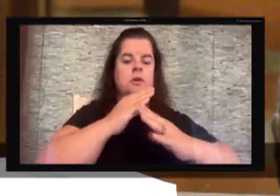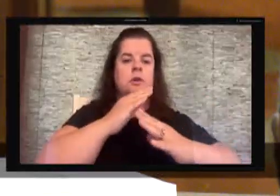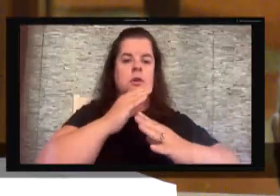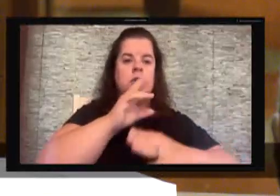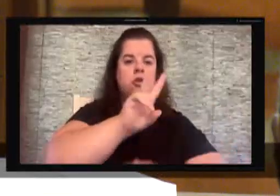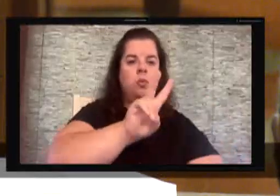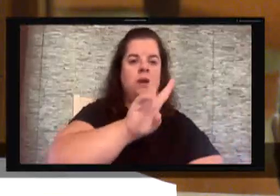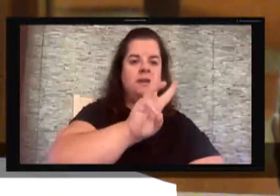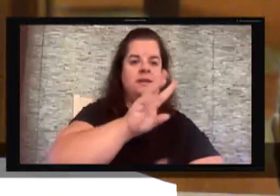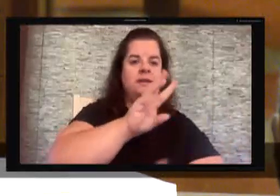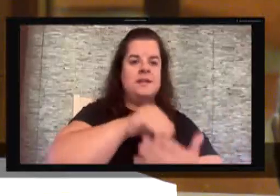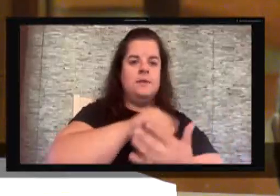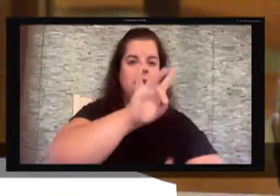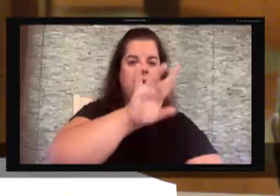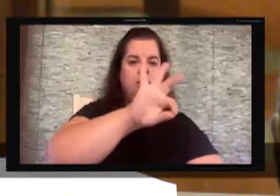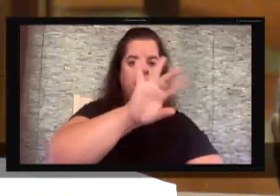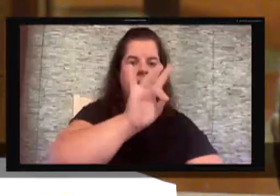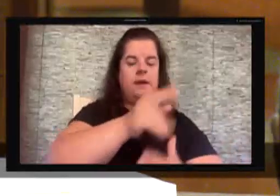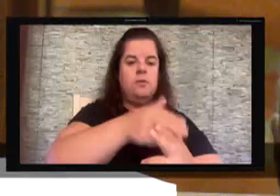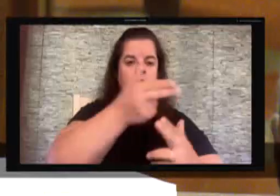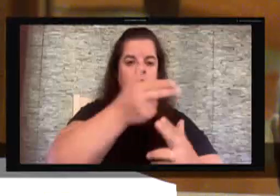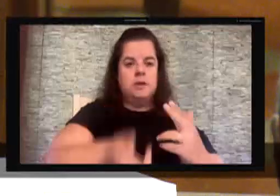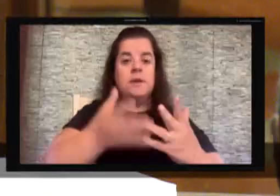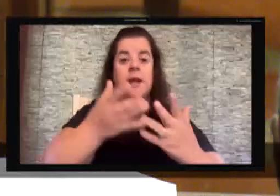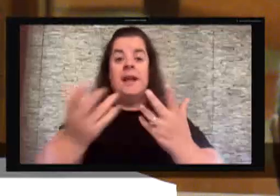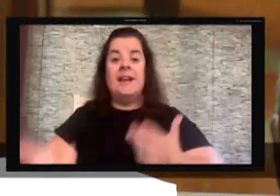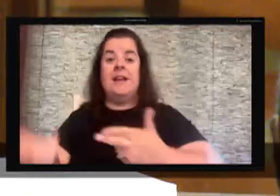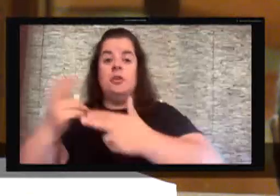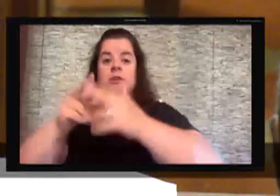$26,898 and increasing bridge upgrades by